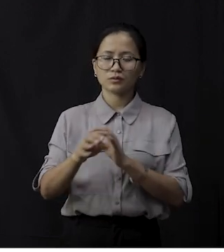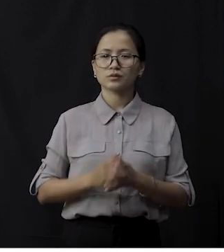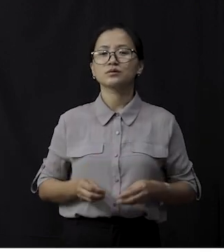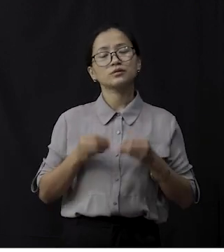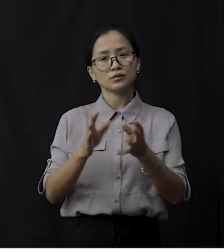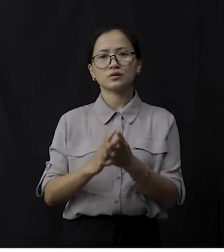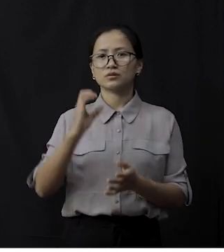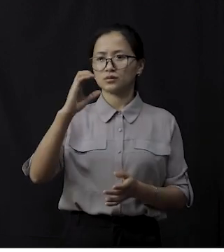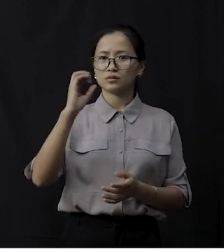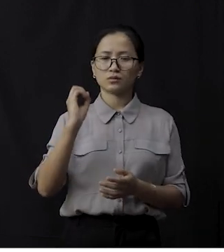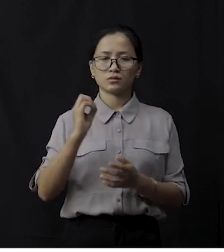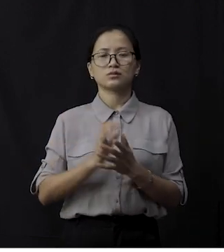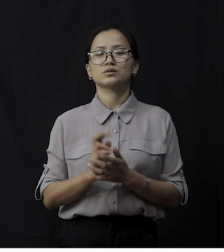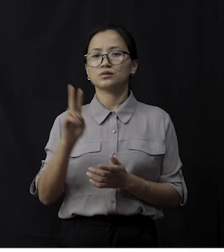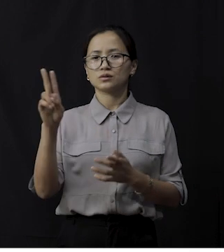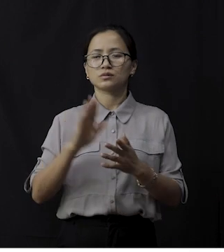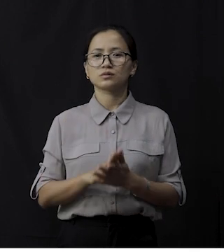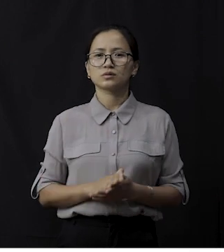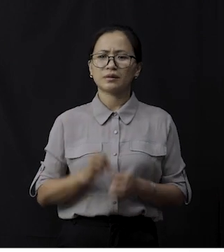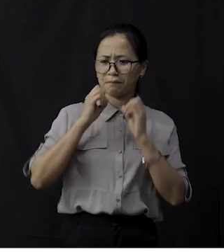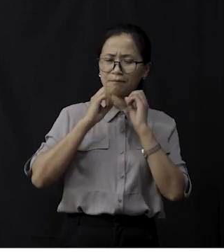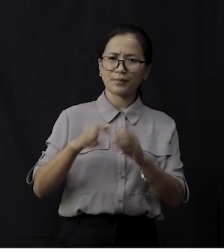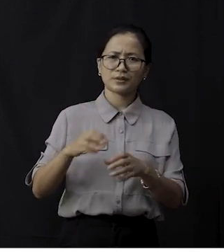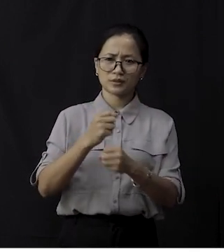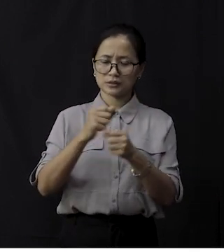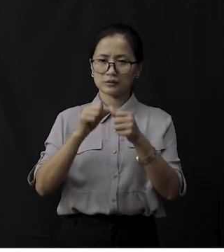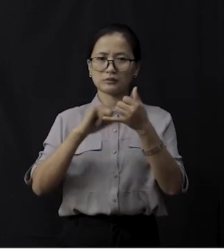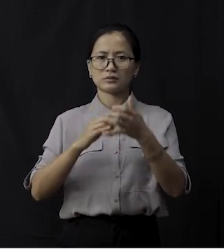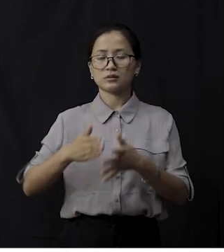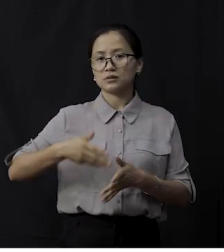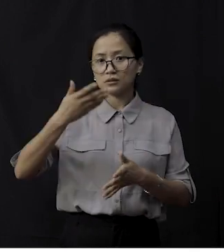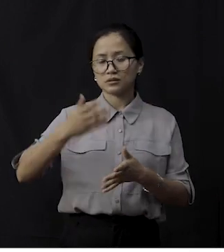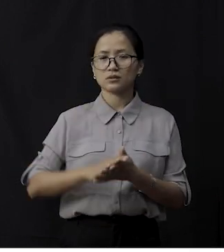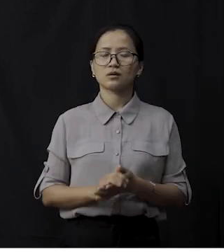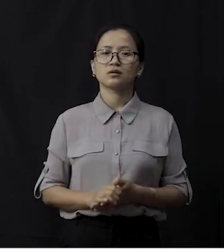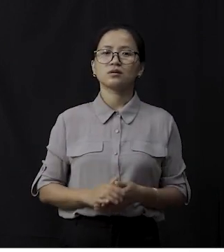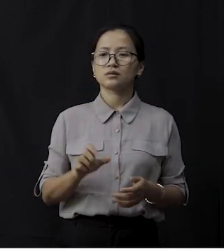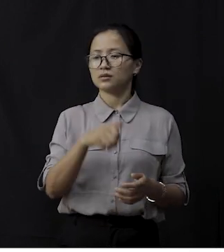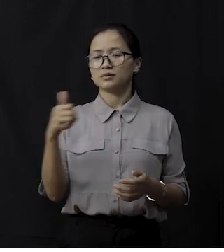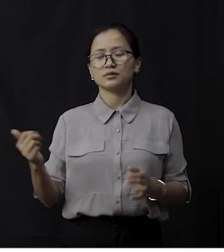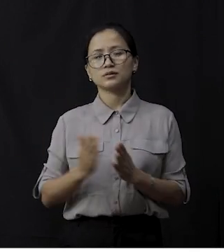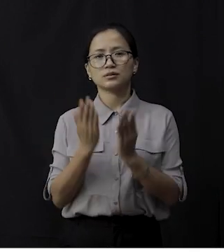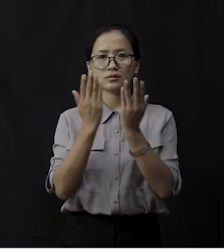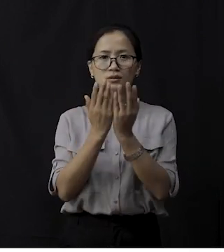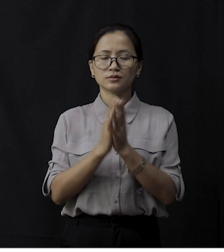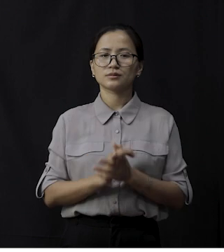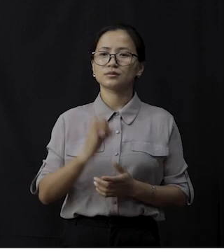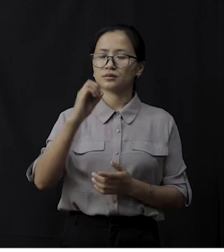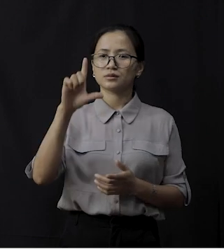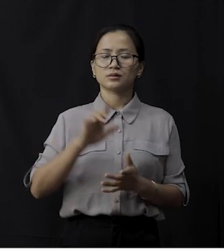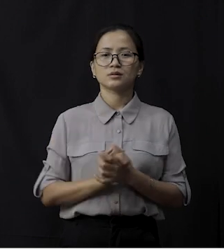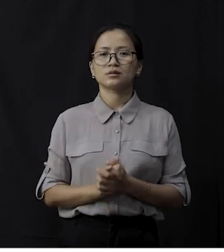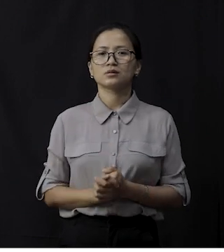dioxide, okay? Very bad case. But this carbon dioxide is used by the plants, like in the other class we discussed